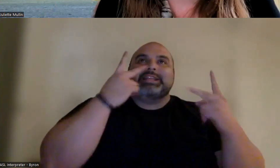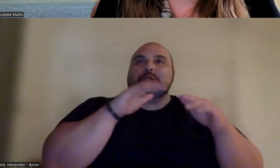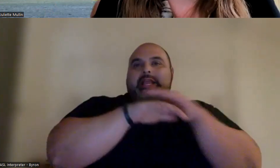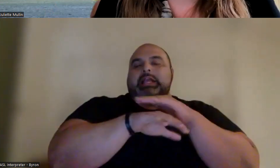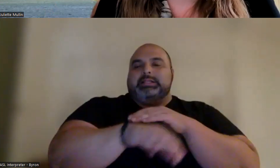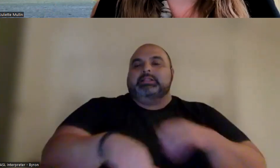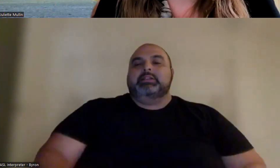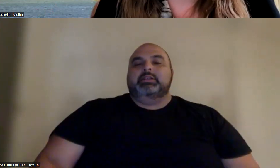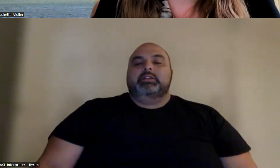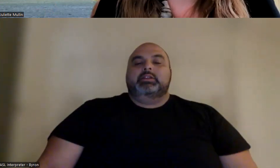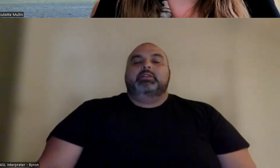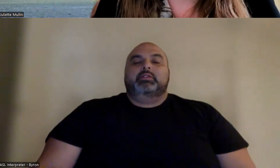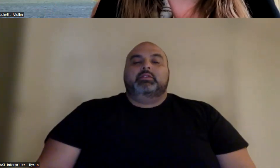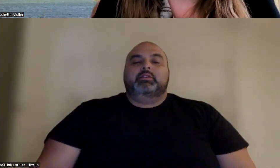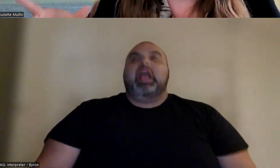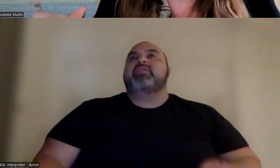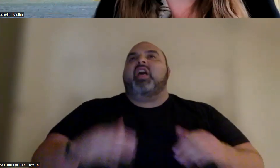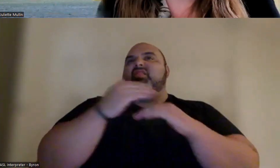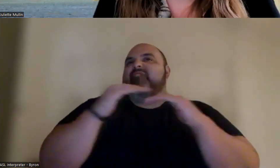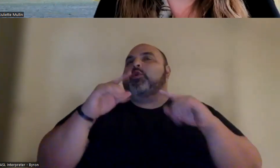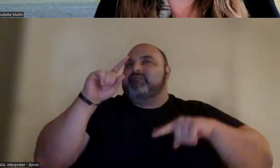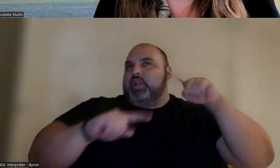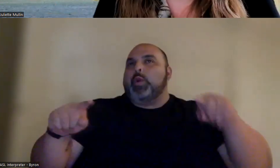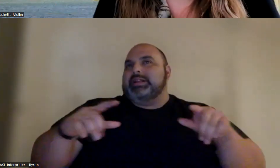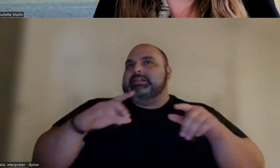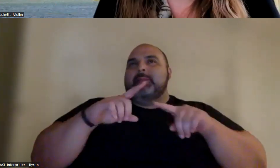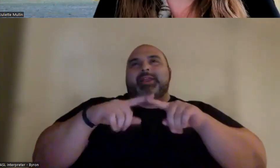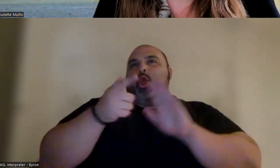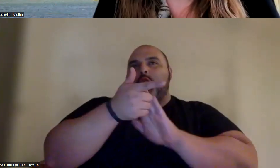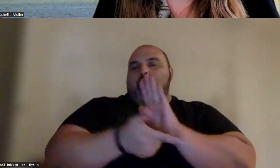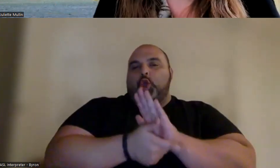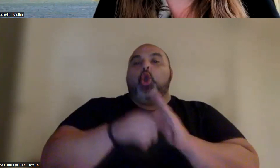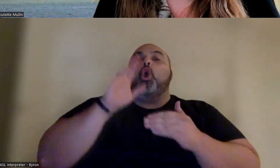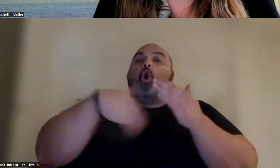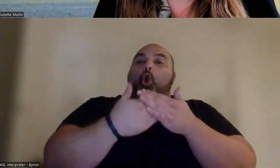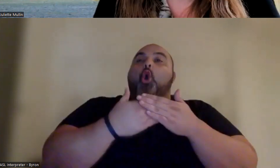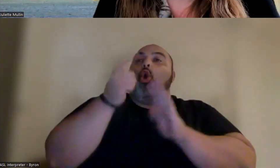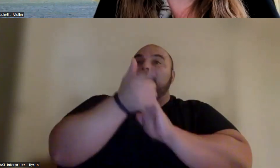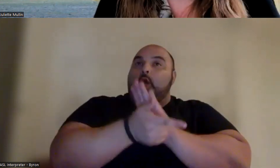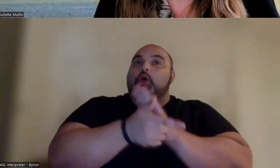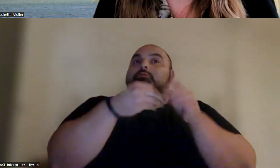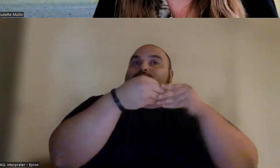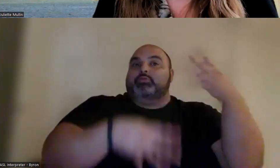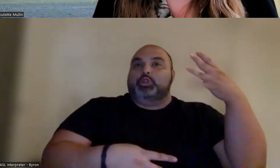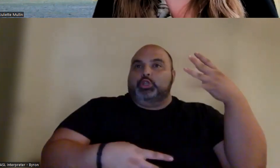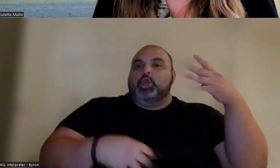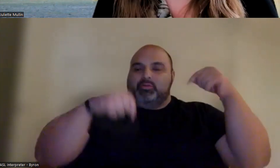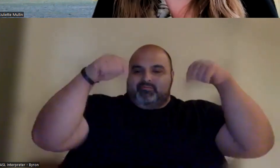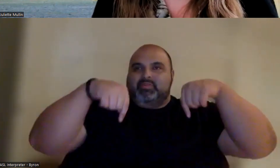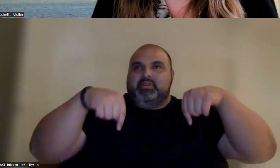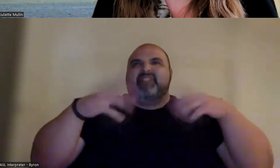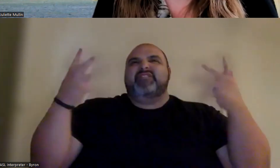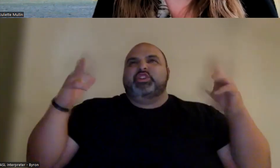of guaranteed visitation can vary by law. And again, all of these laws are listed in the document that we've linked to in the chat